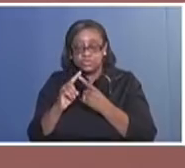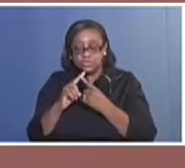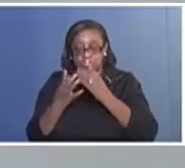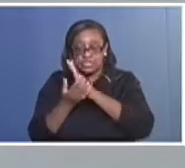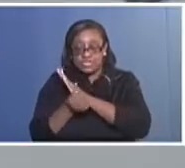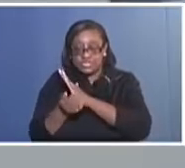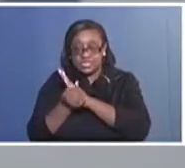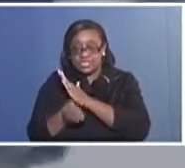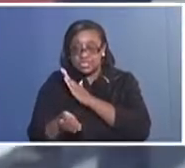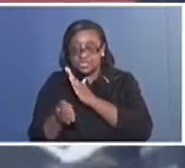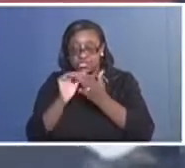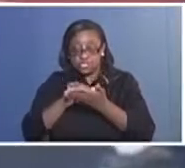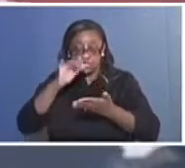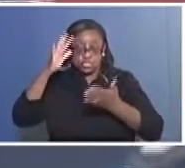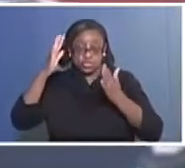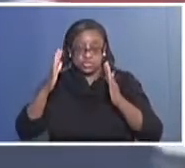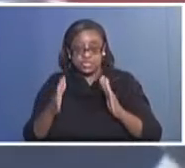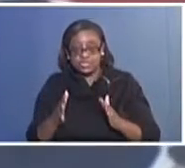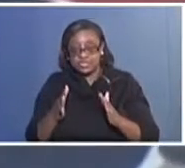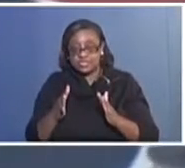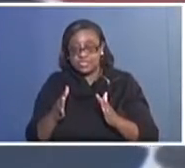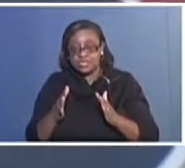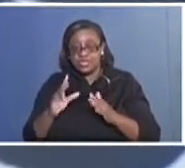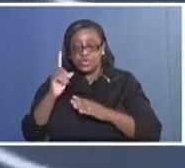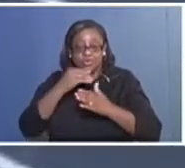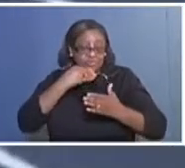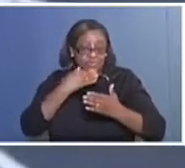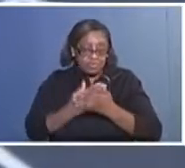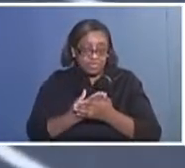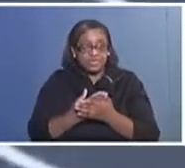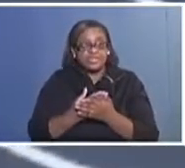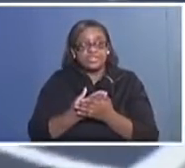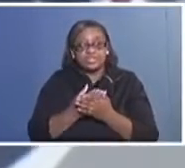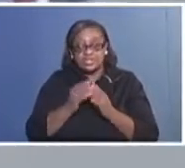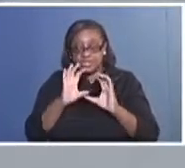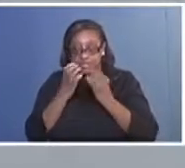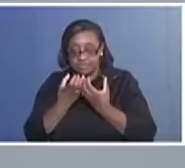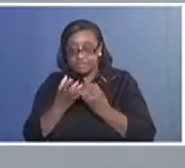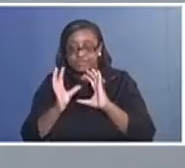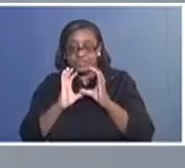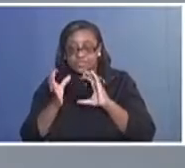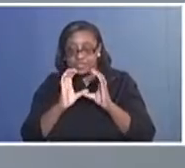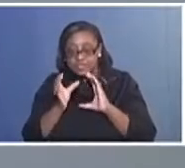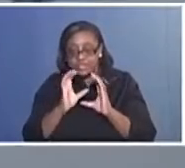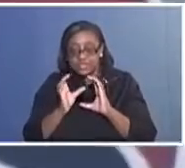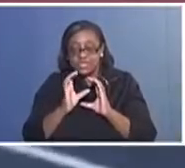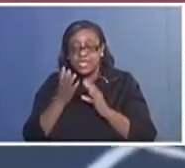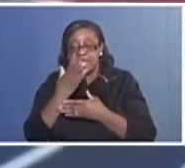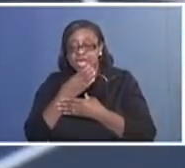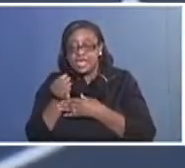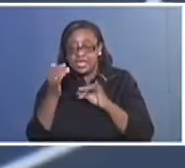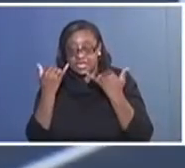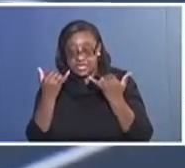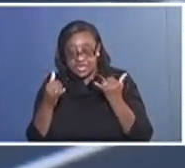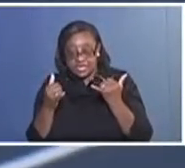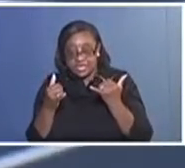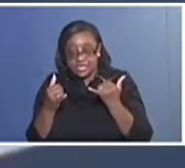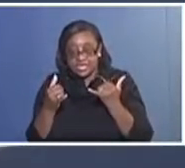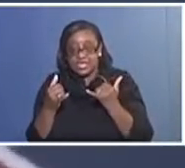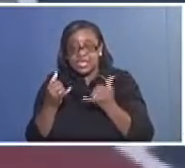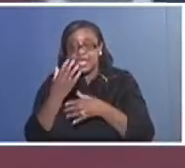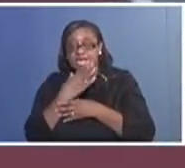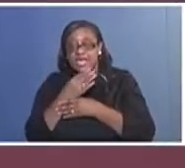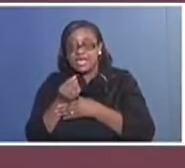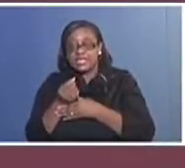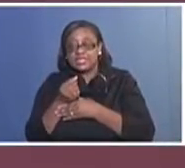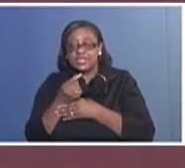among students while promoting healthy recreation and competition through sports. According to Heidi Clark, Executive Director of Sandals Foundation,